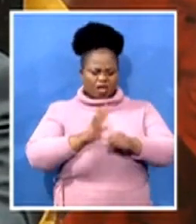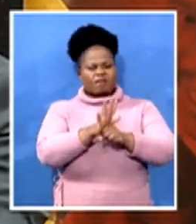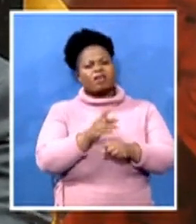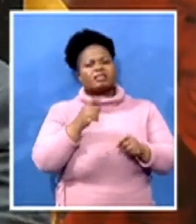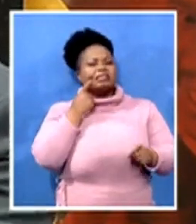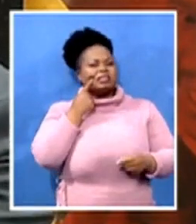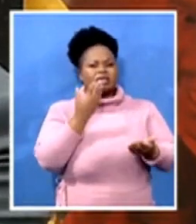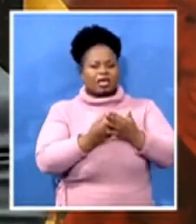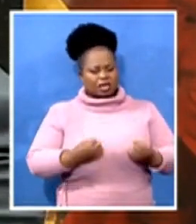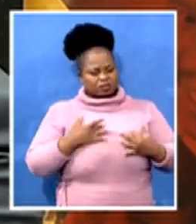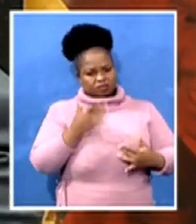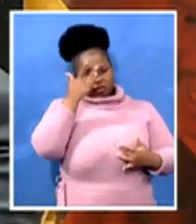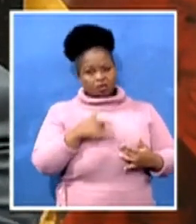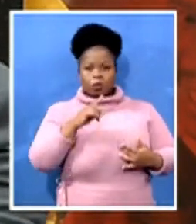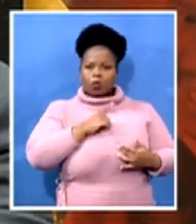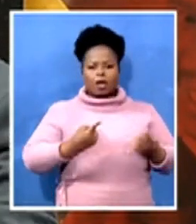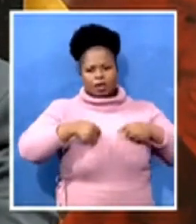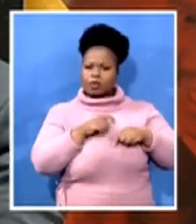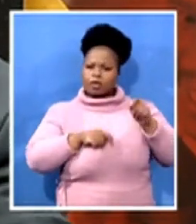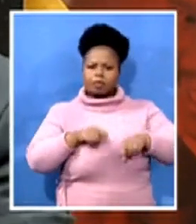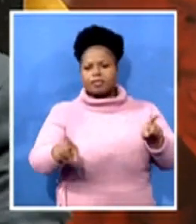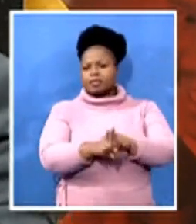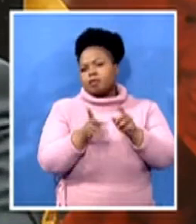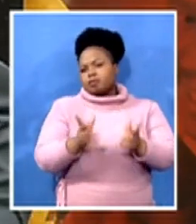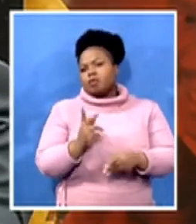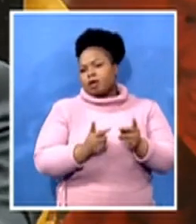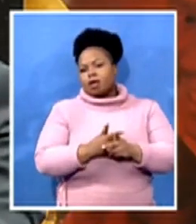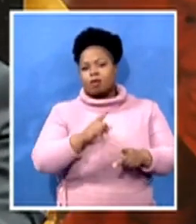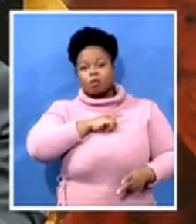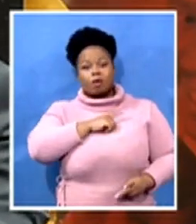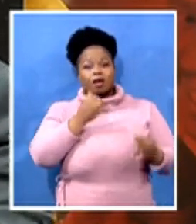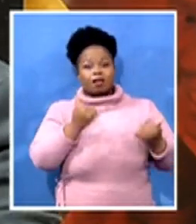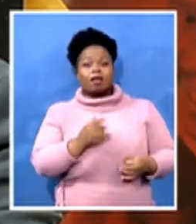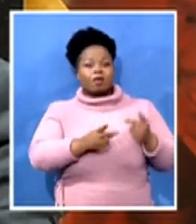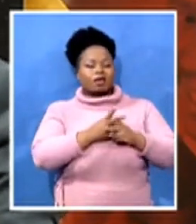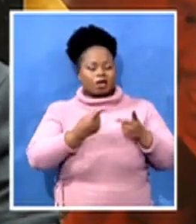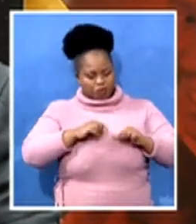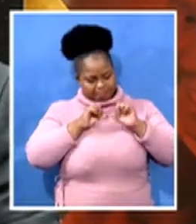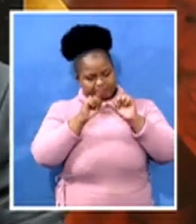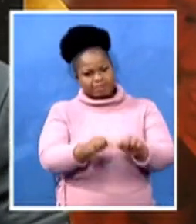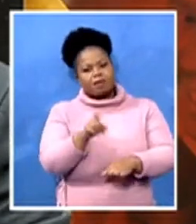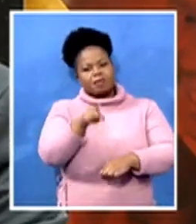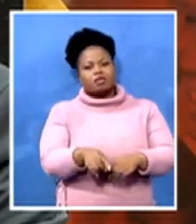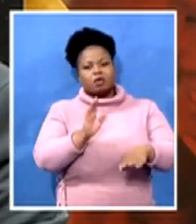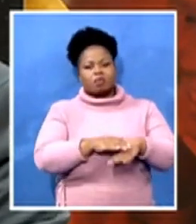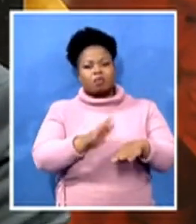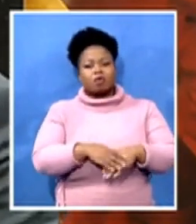singabantu, siye sizinikezele okokuba sibe ngaphambili sisebenze noogqirha namanesi ukunceda abantu bakuthi. Enkosi kakhulu.